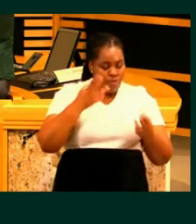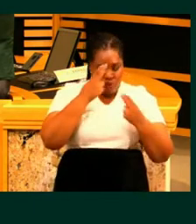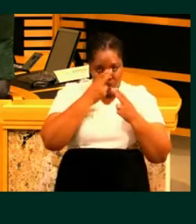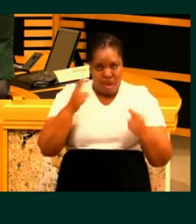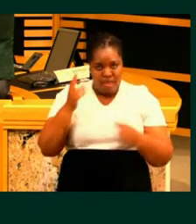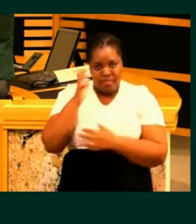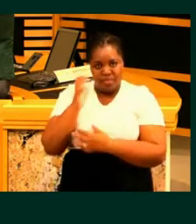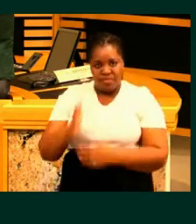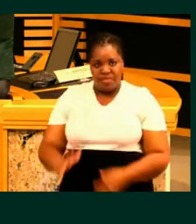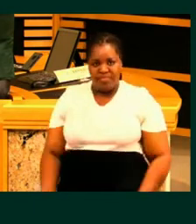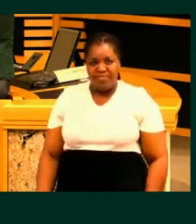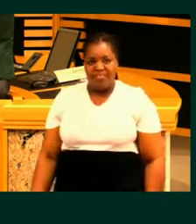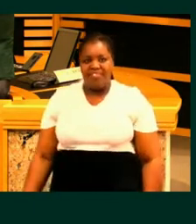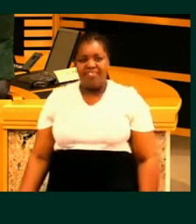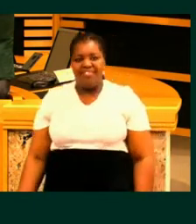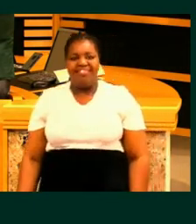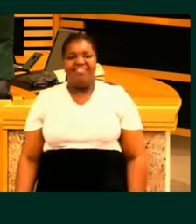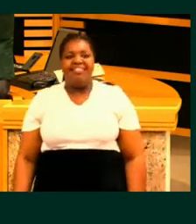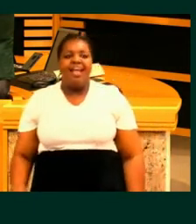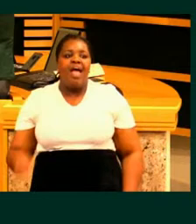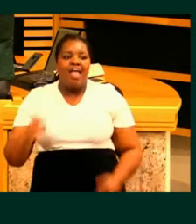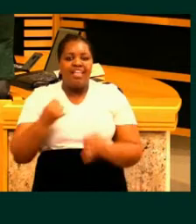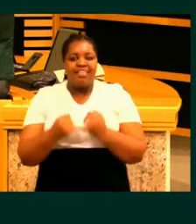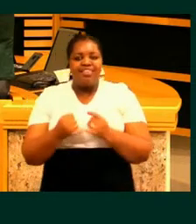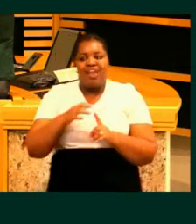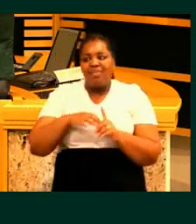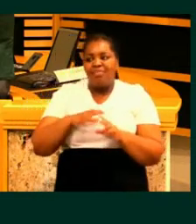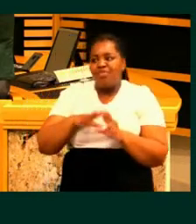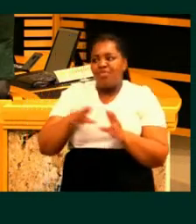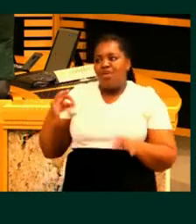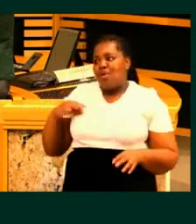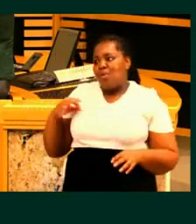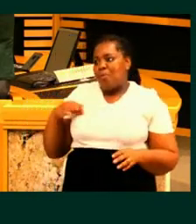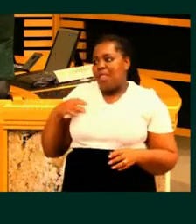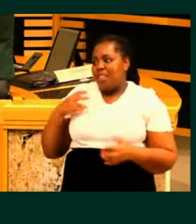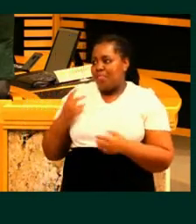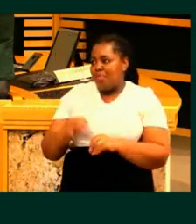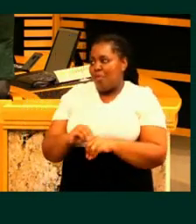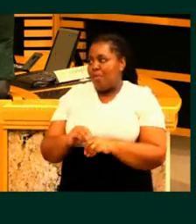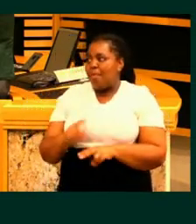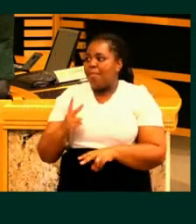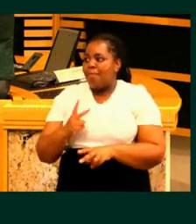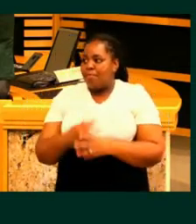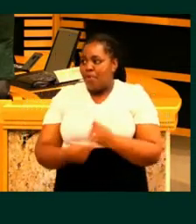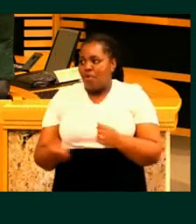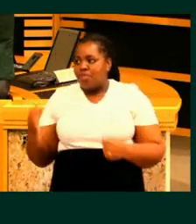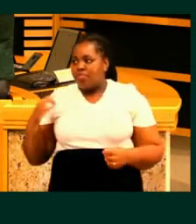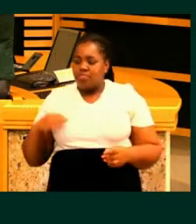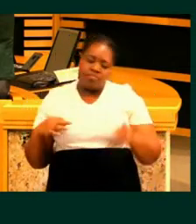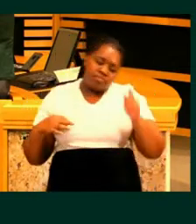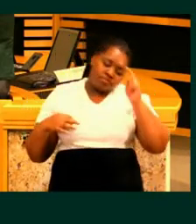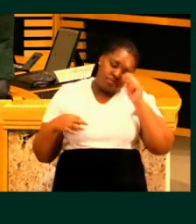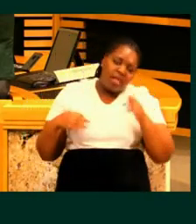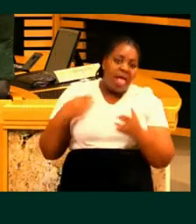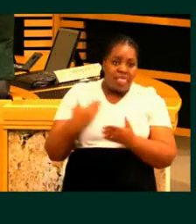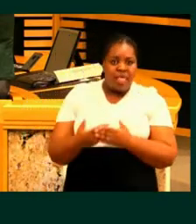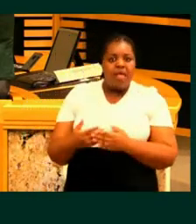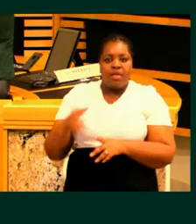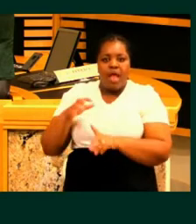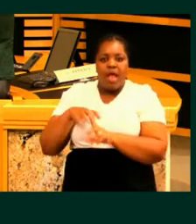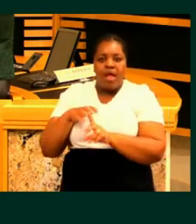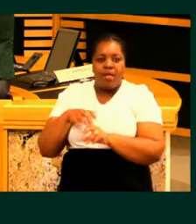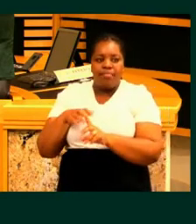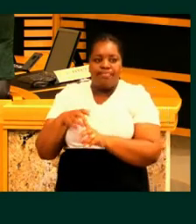speaker sexual harassment is not just a female issue both male and female student can be victims or